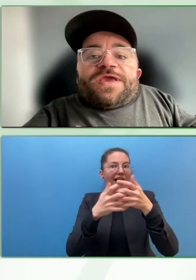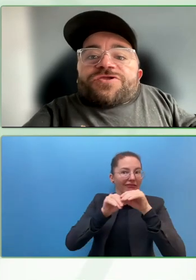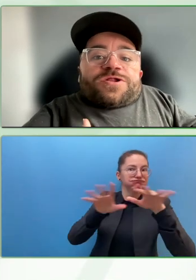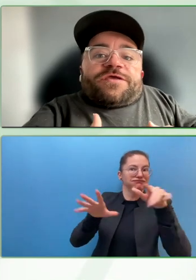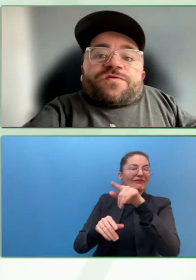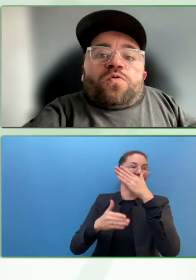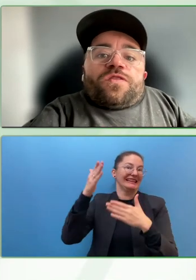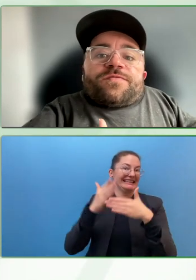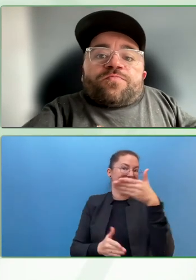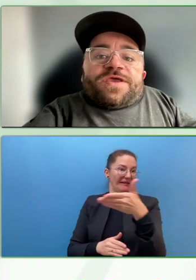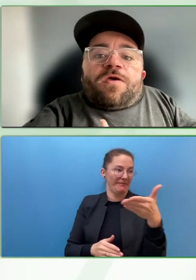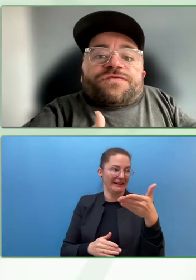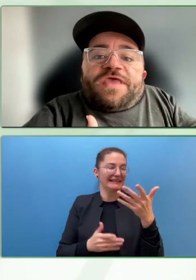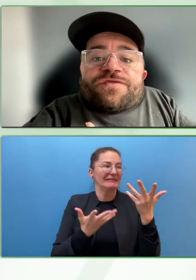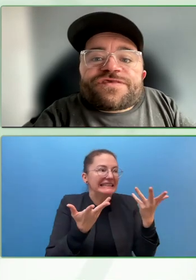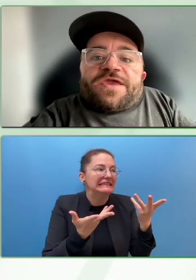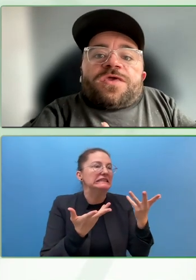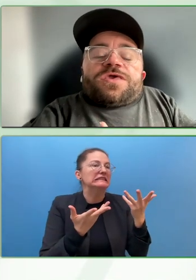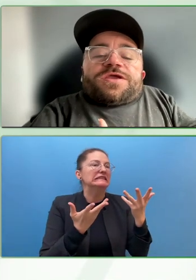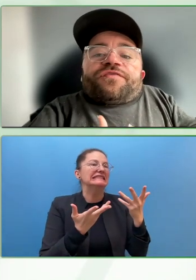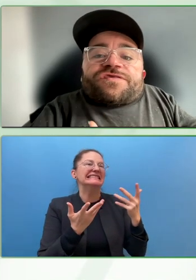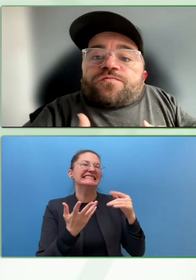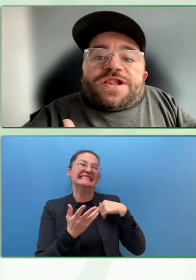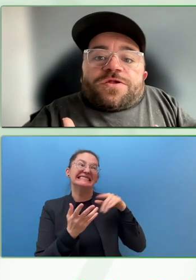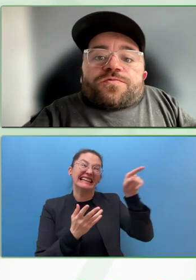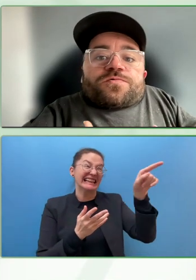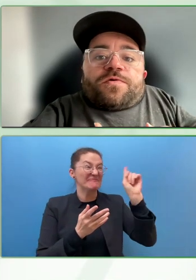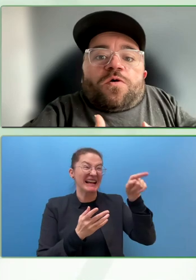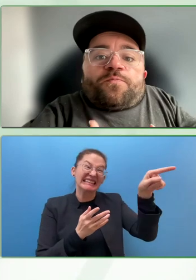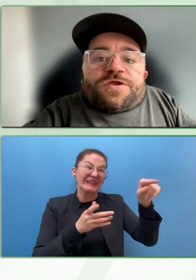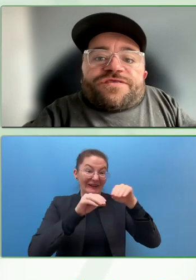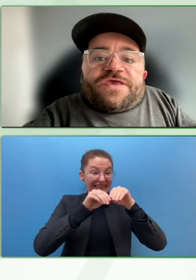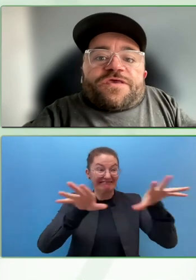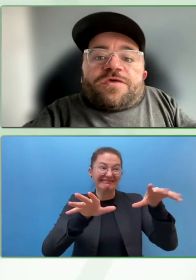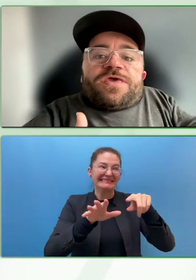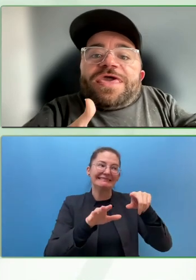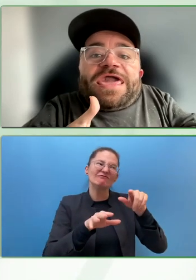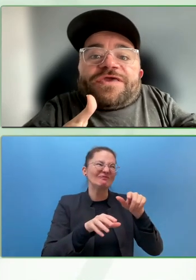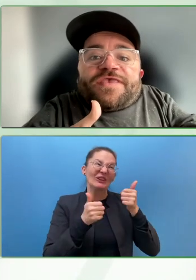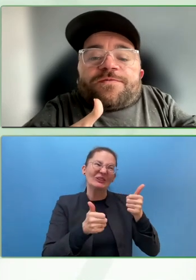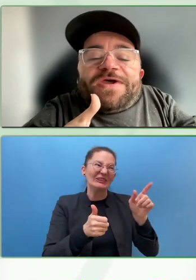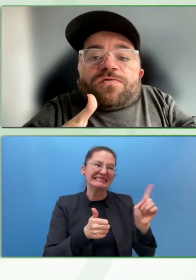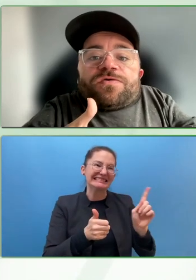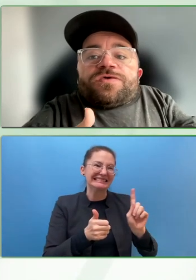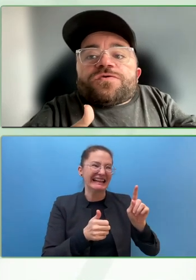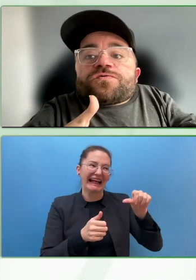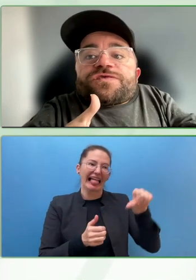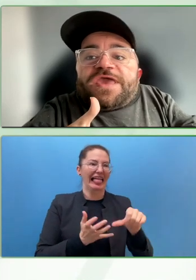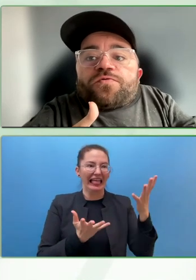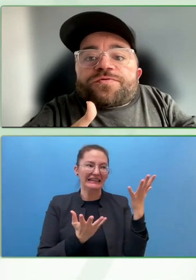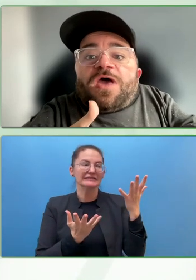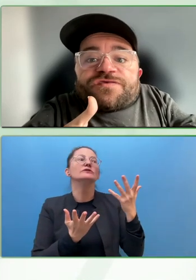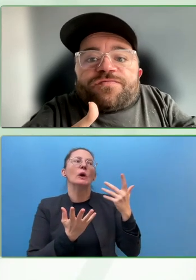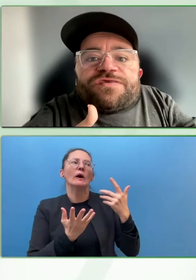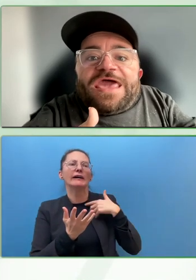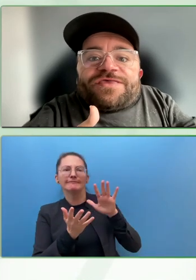we actually can support them and we come to them and say, you know, this is a real great opportunity to A, think about your